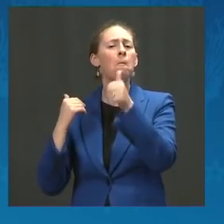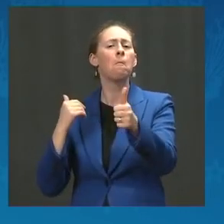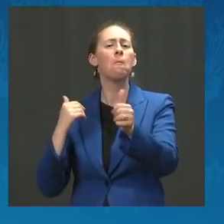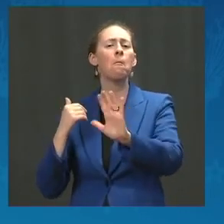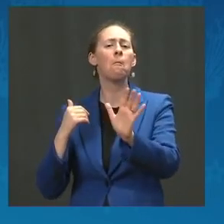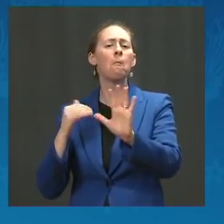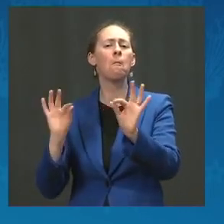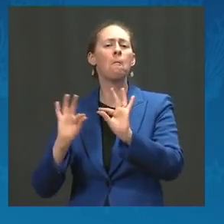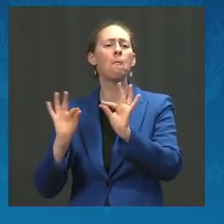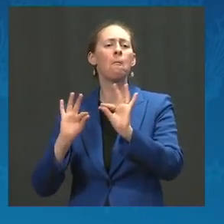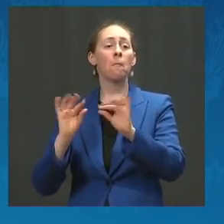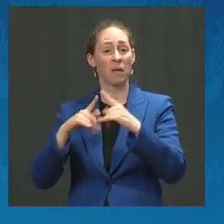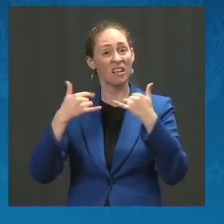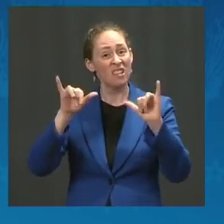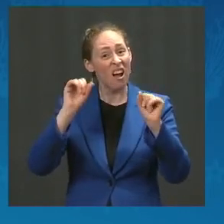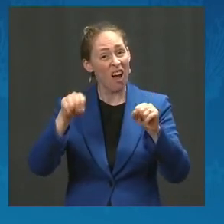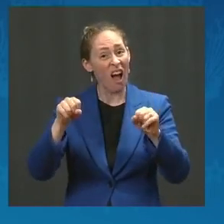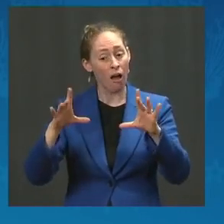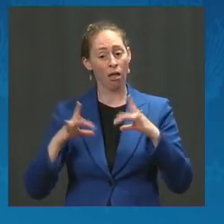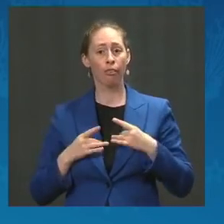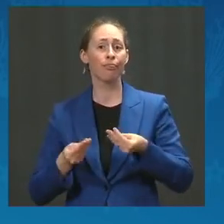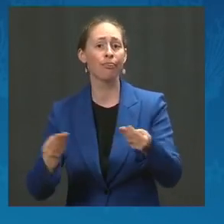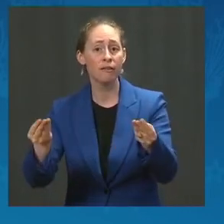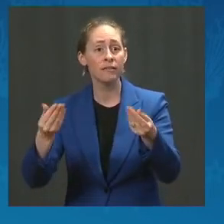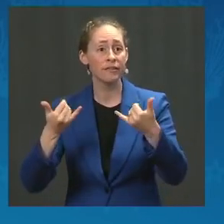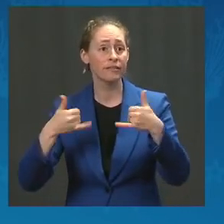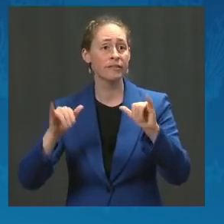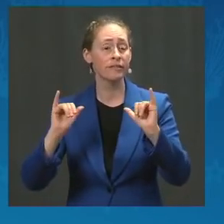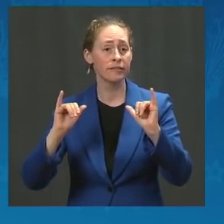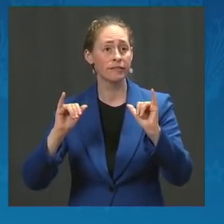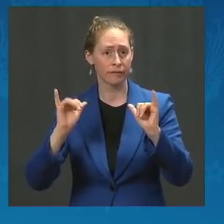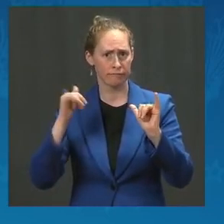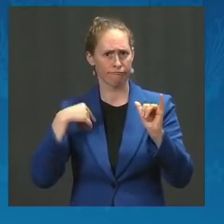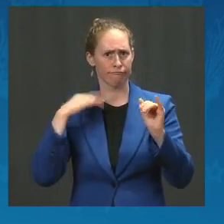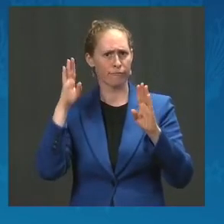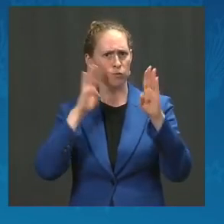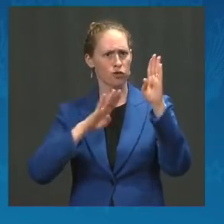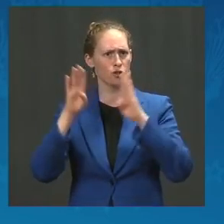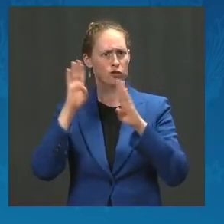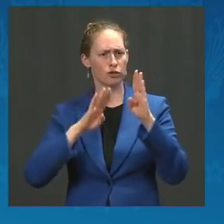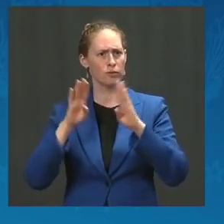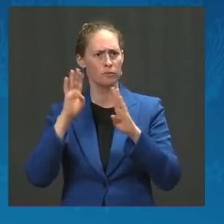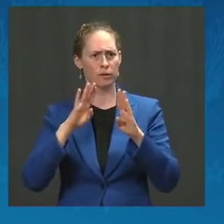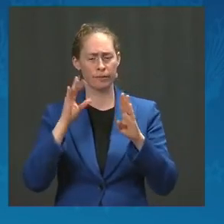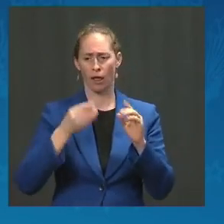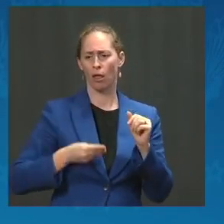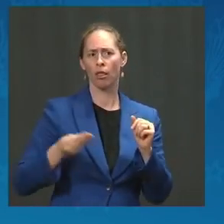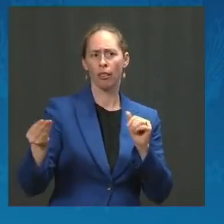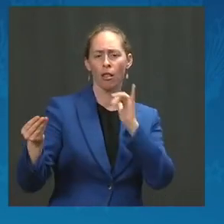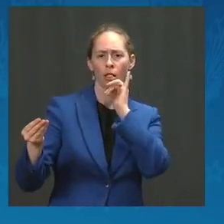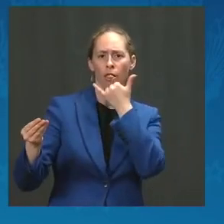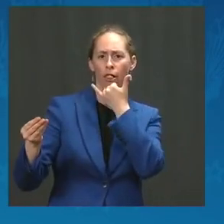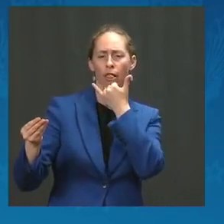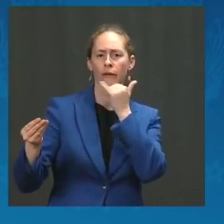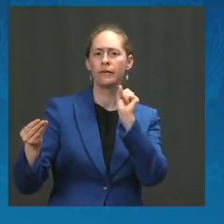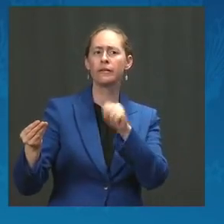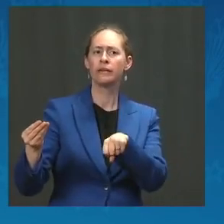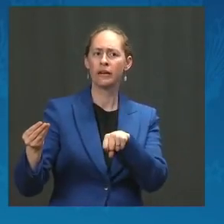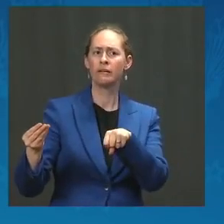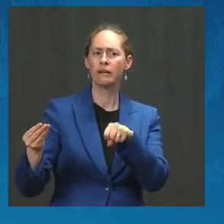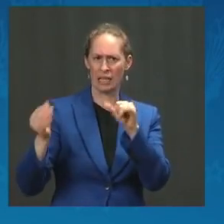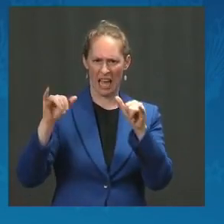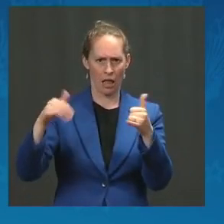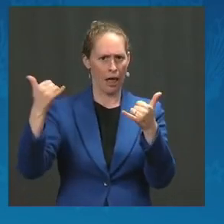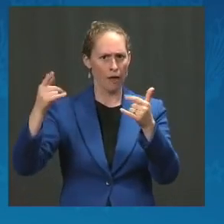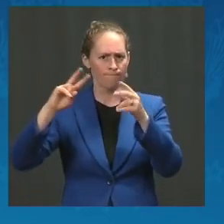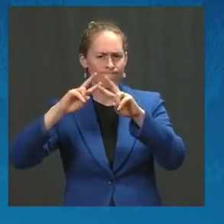but they can catch it. And the concern is they may be able to pass it on. And so that's all being studied right now.